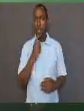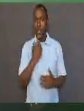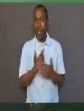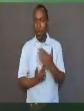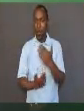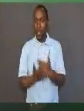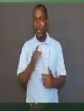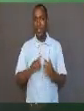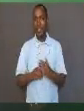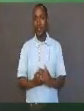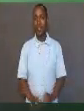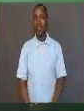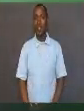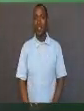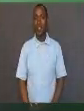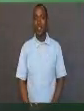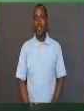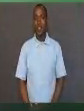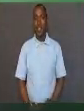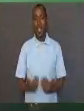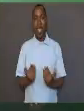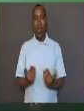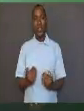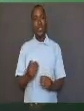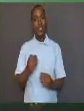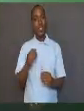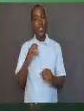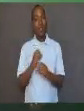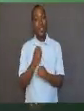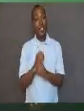Let us begin the lesson with an activity.